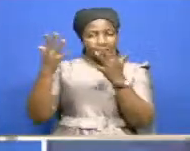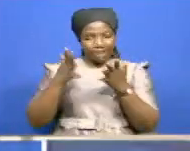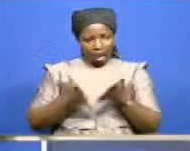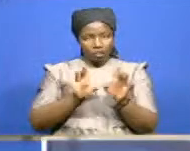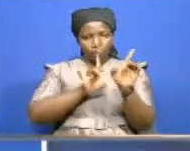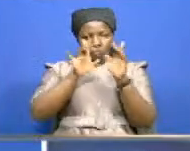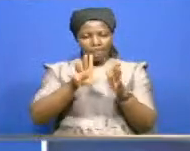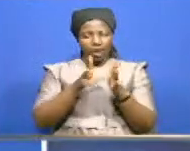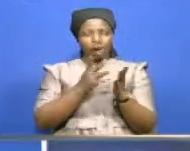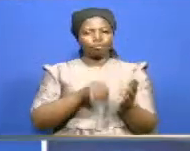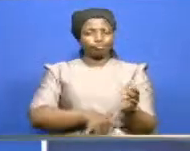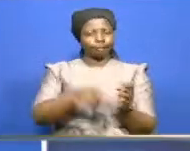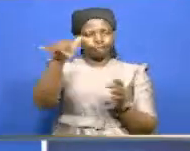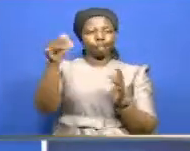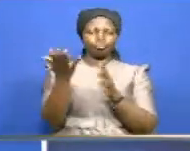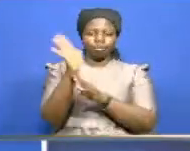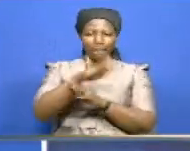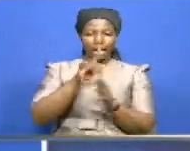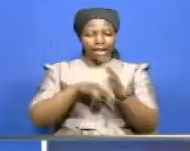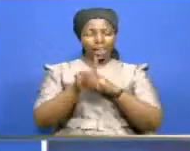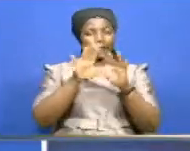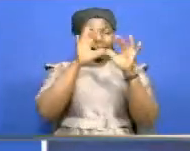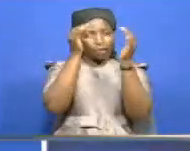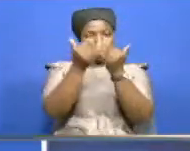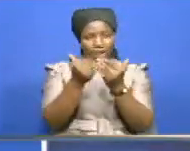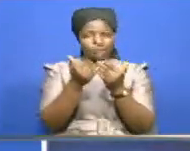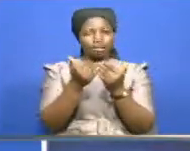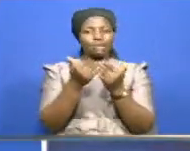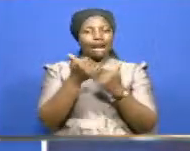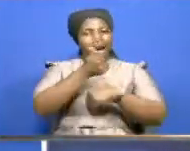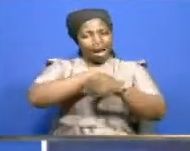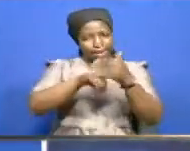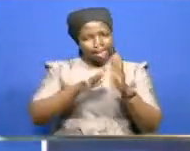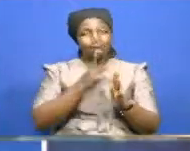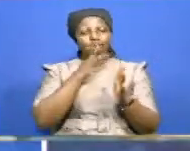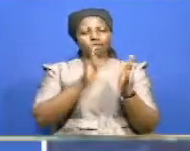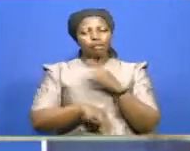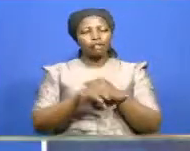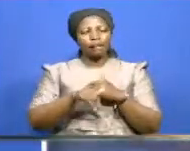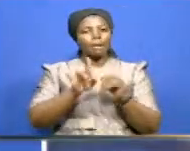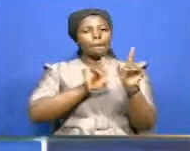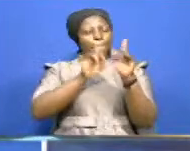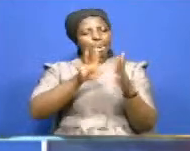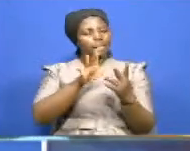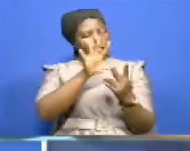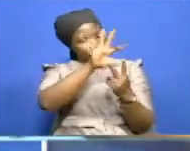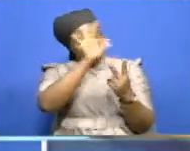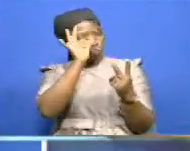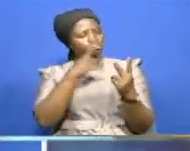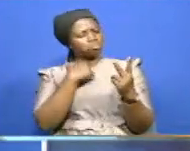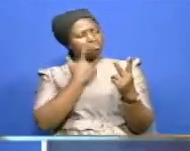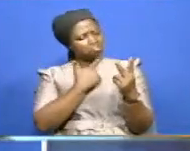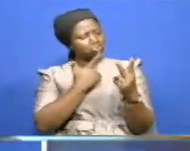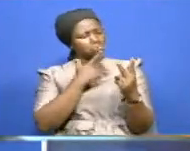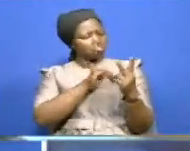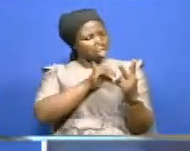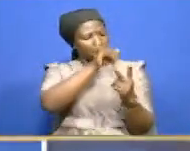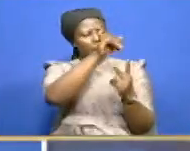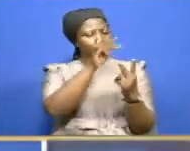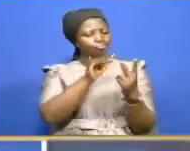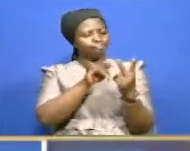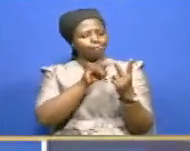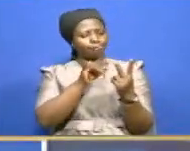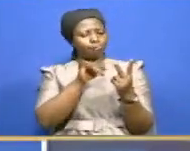resume across the world, players say passengers have adjusted their priorities when choosing who to fly with. Emirates Senior